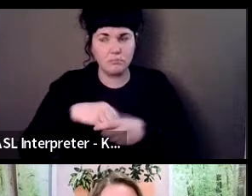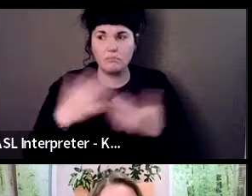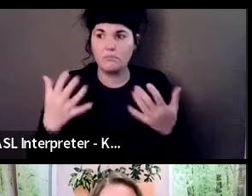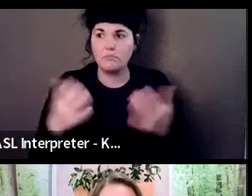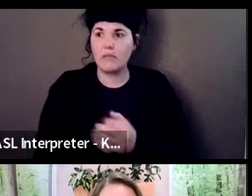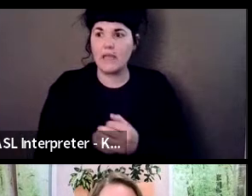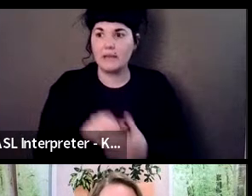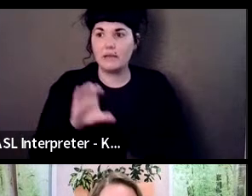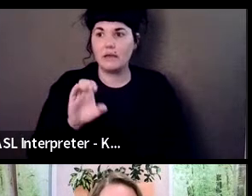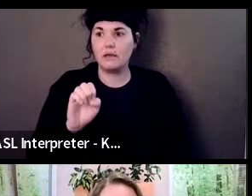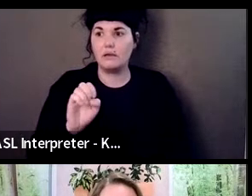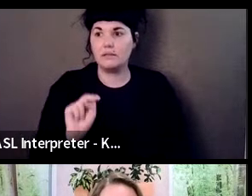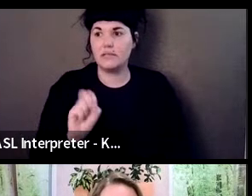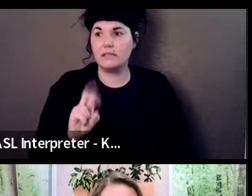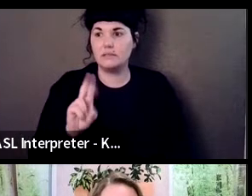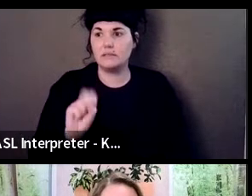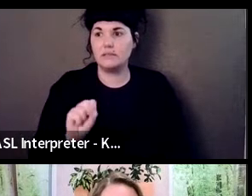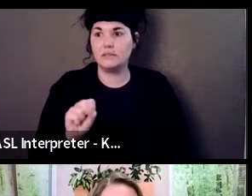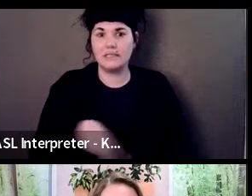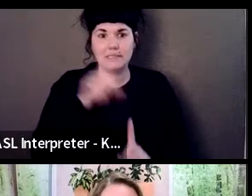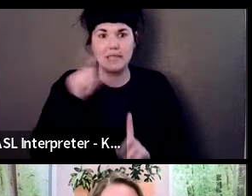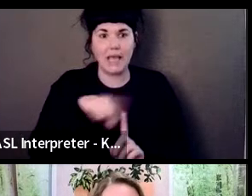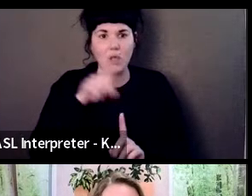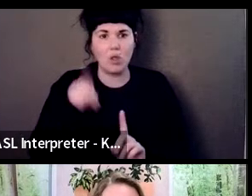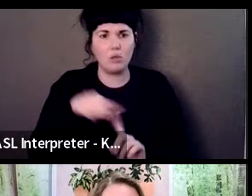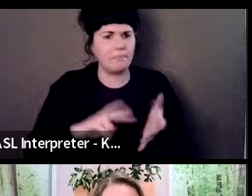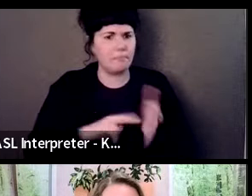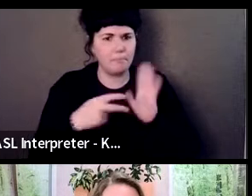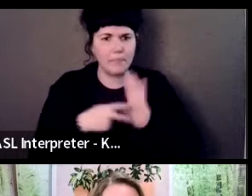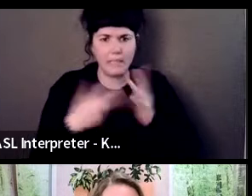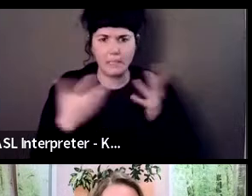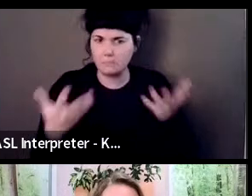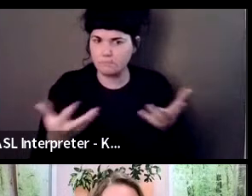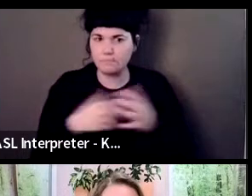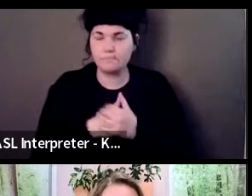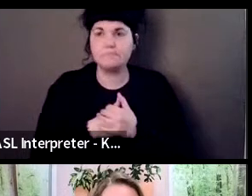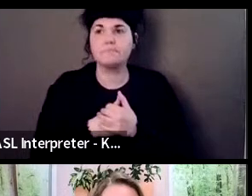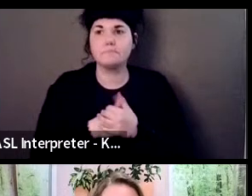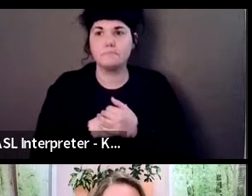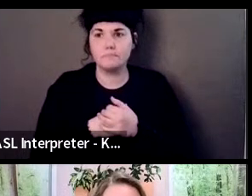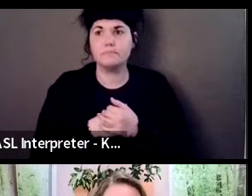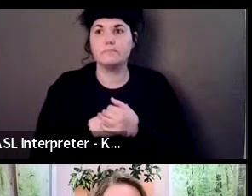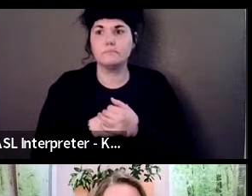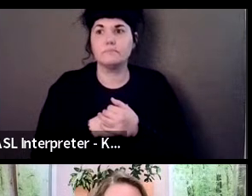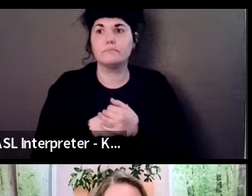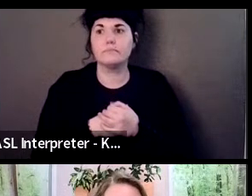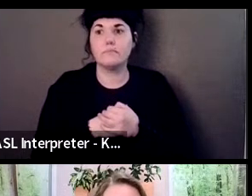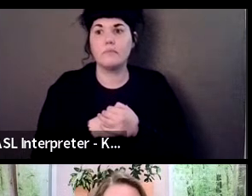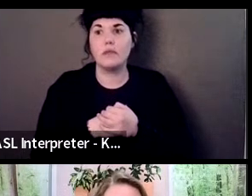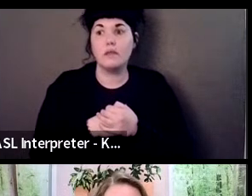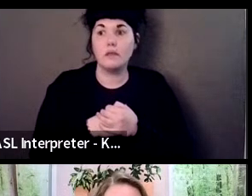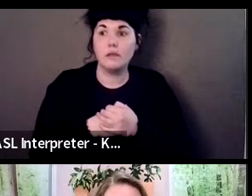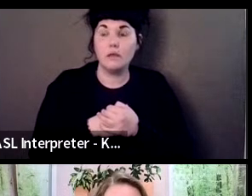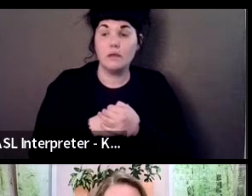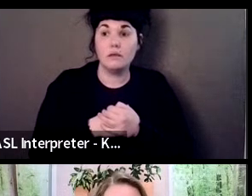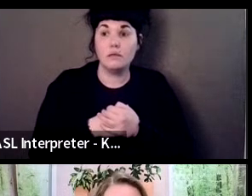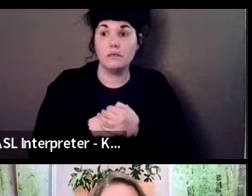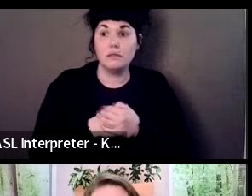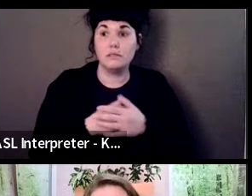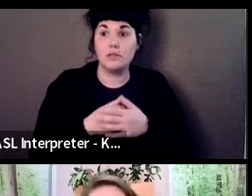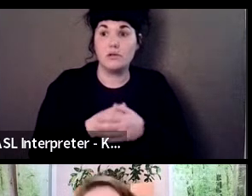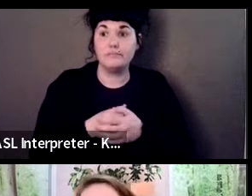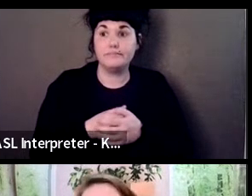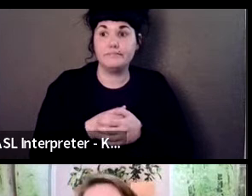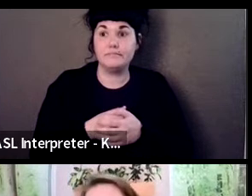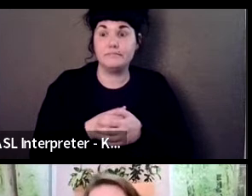mean? Now, having raised all those questions, the answers at the end of the day was, we'll come back and talk